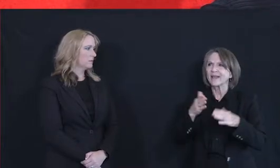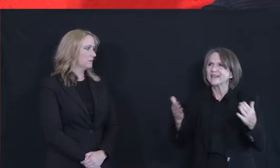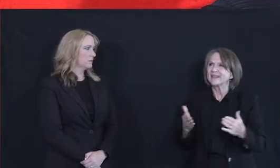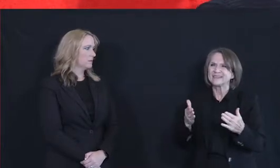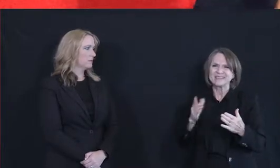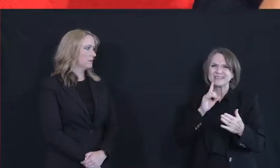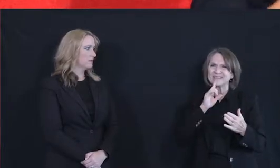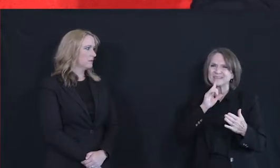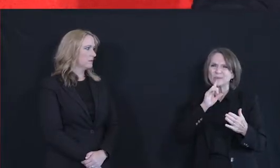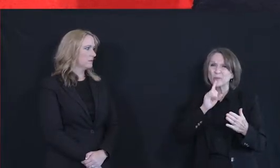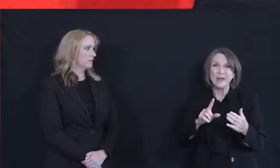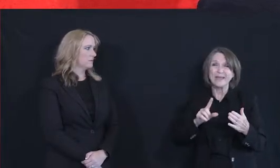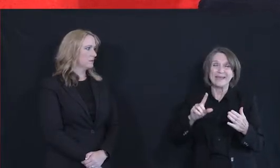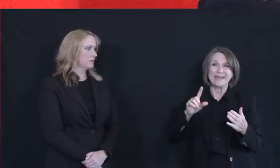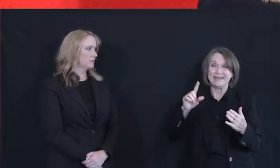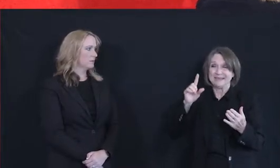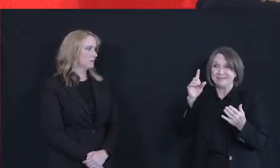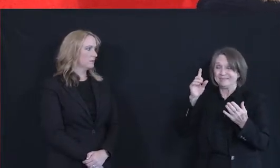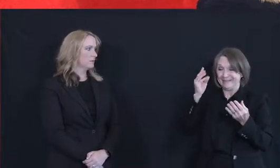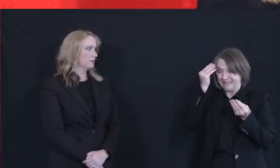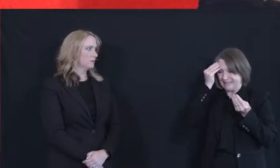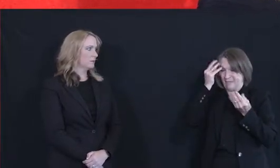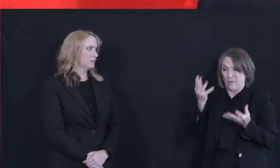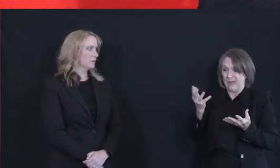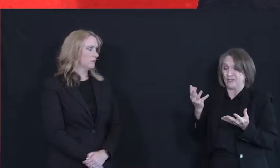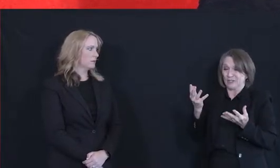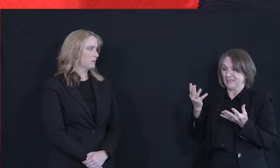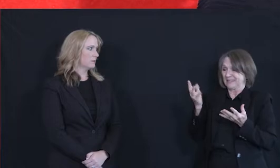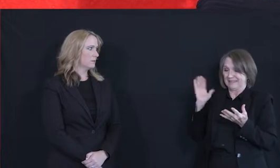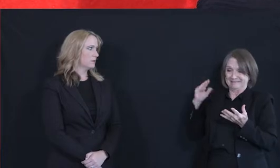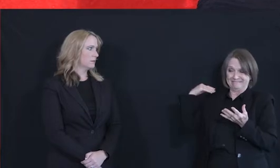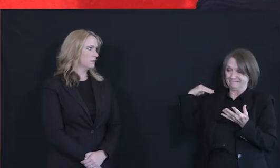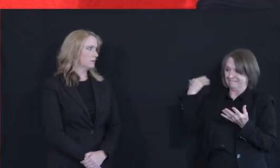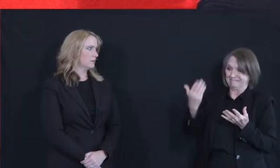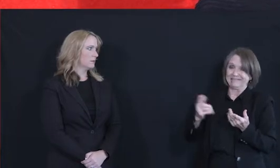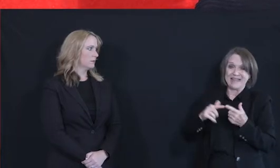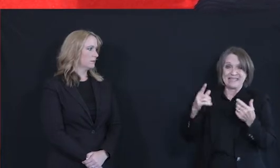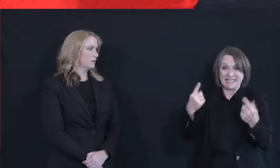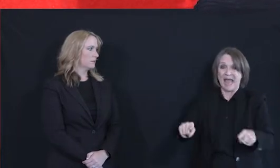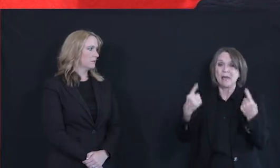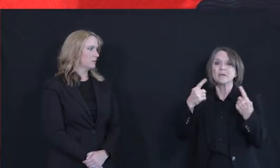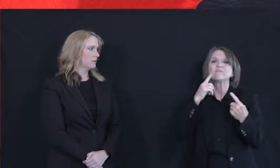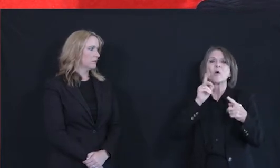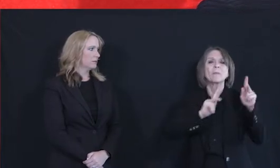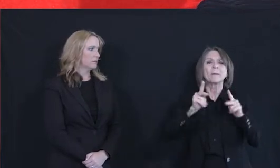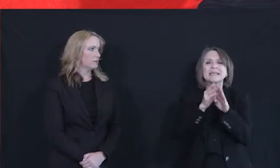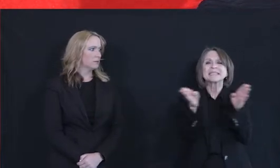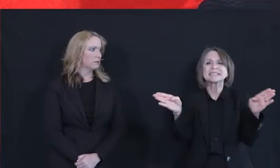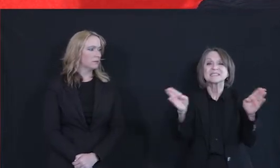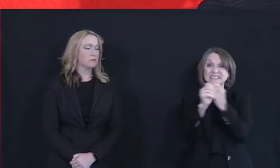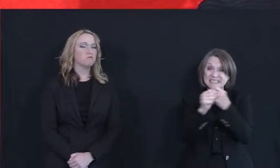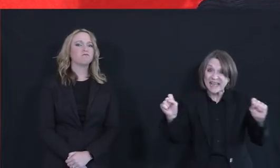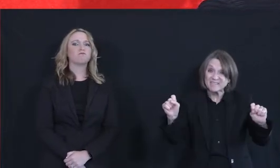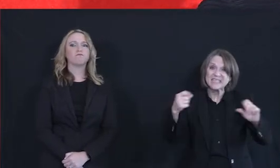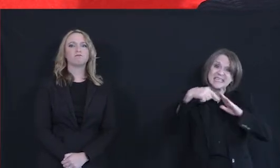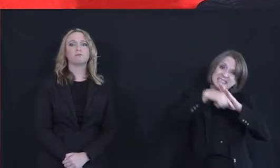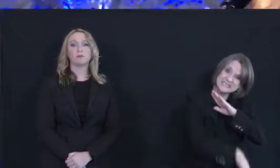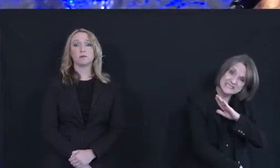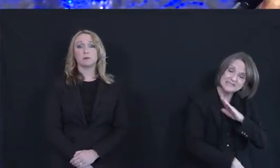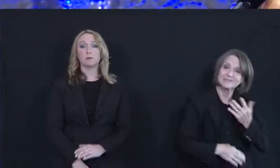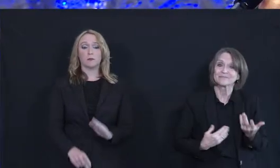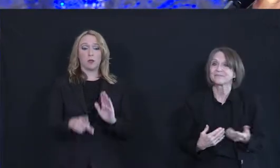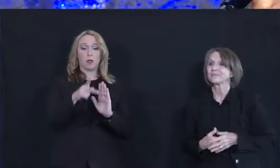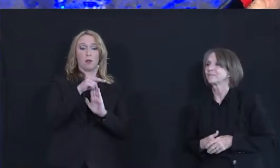really backdrop of frankly a bit of a tragic decline when it comes to Public Safety well I think it's the